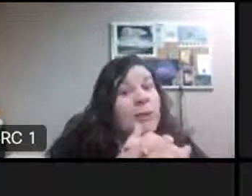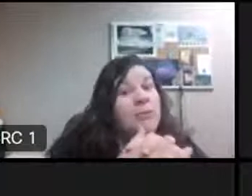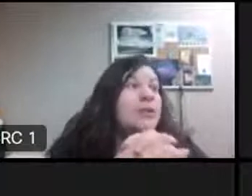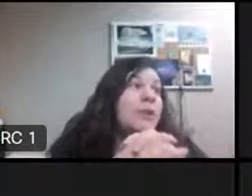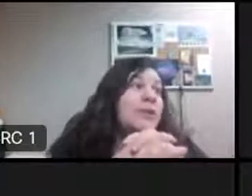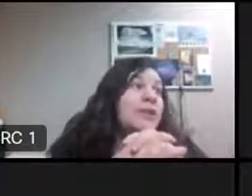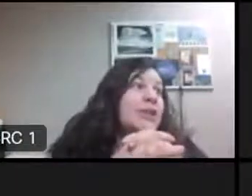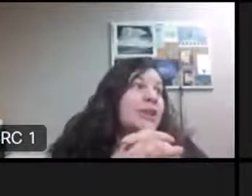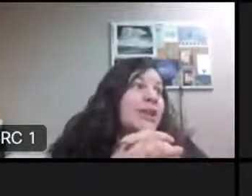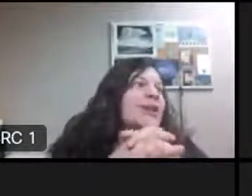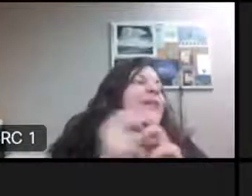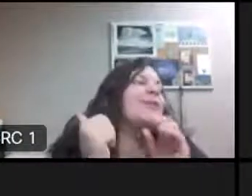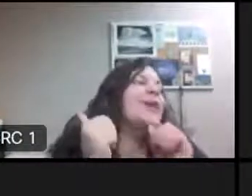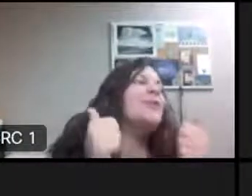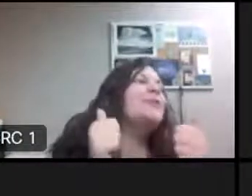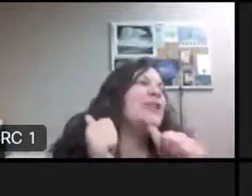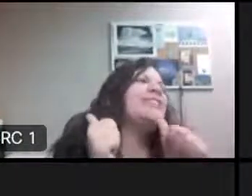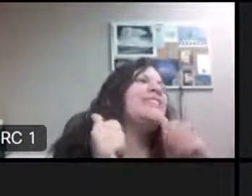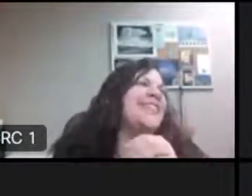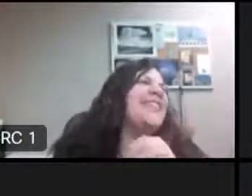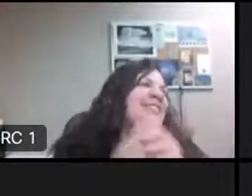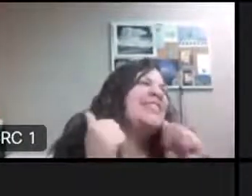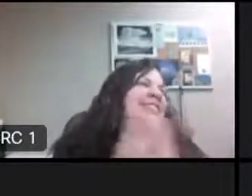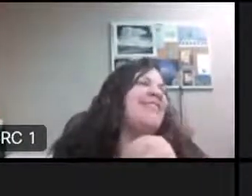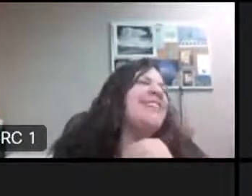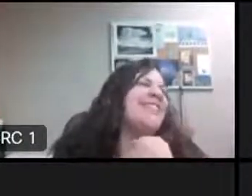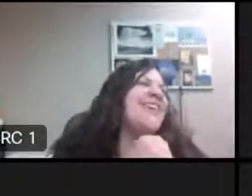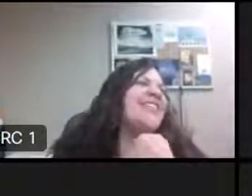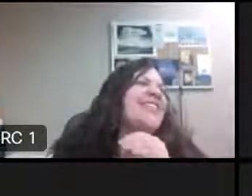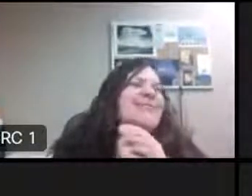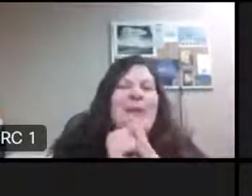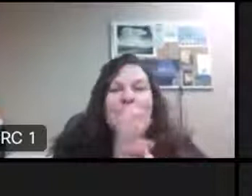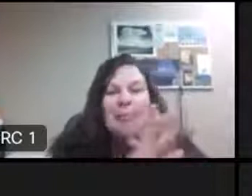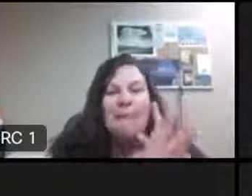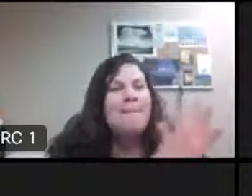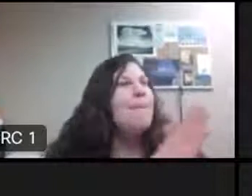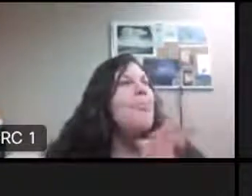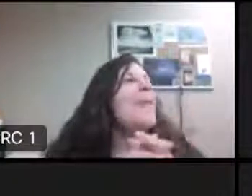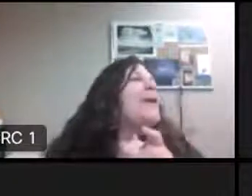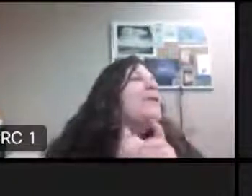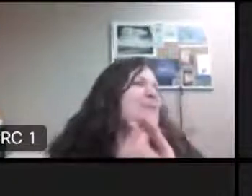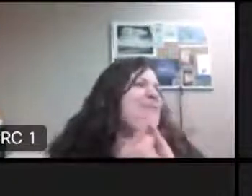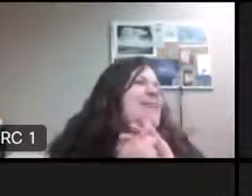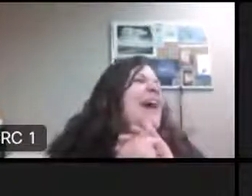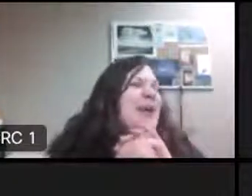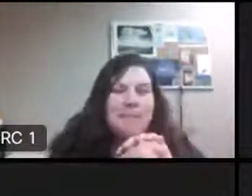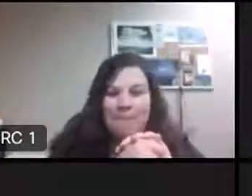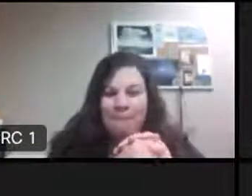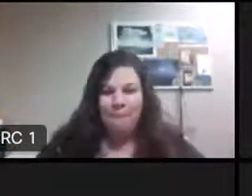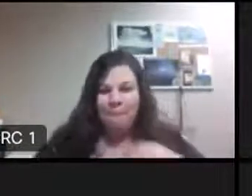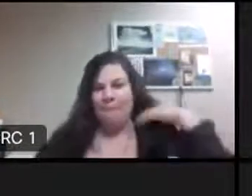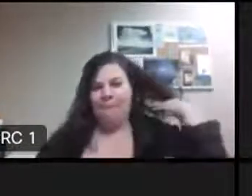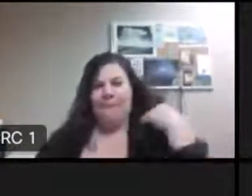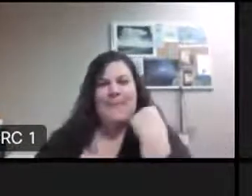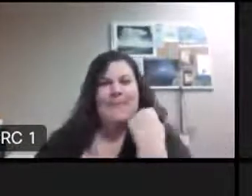Yeah, so we assigned November 18 as the question and answer for the